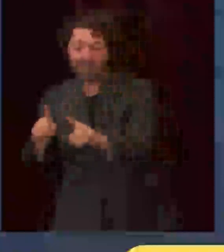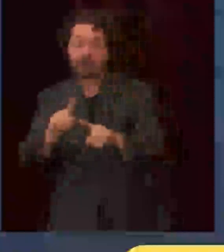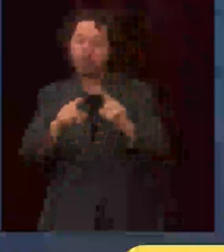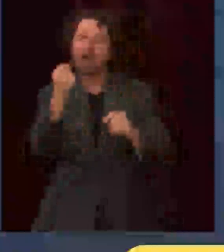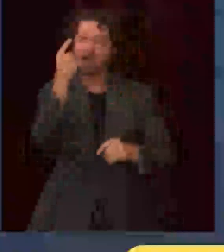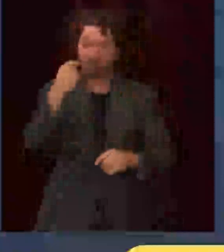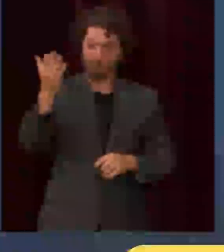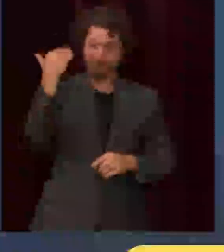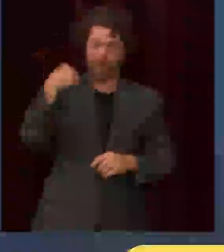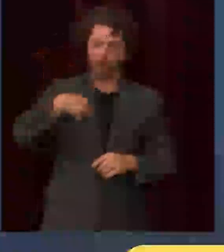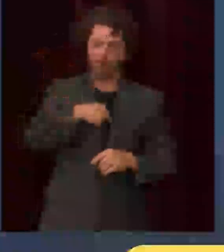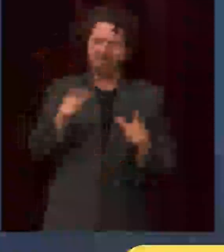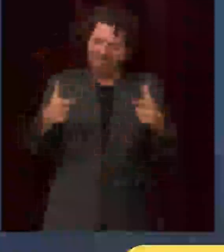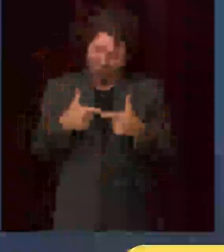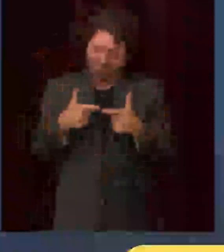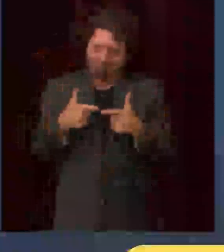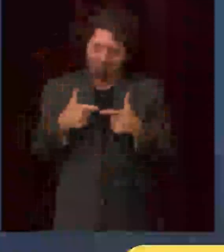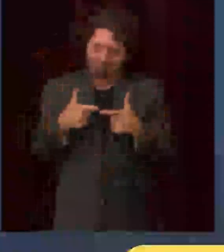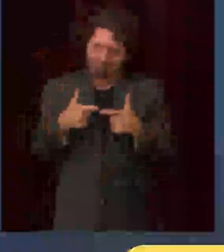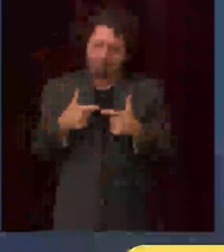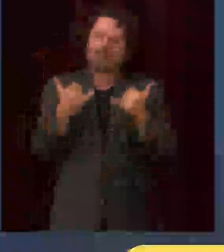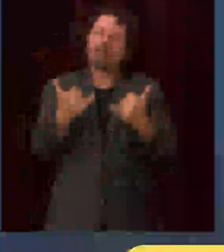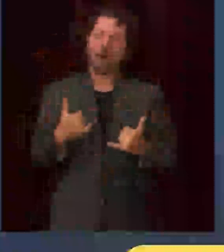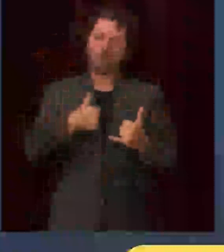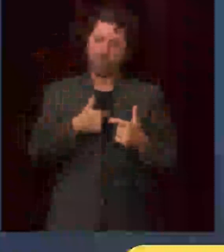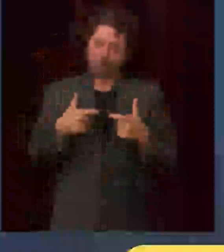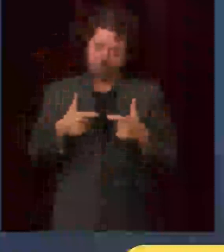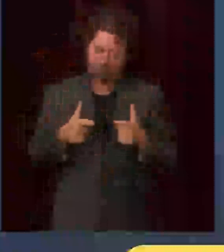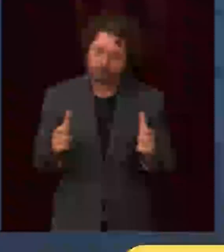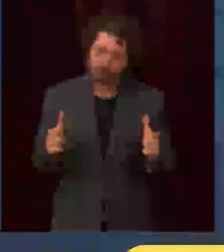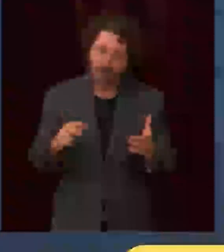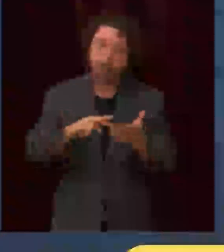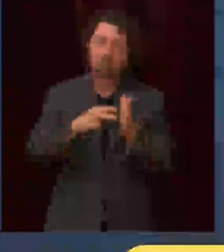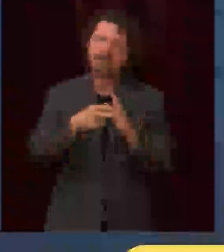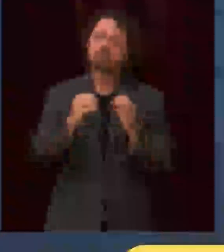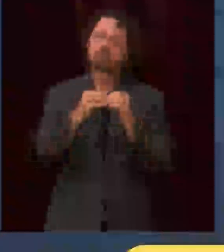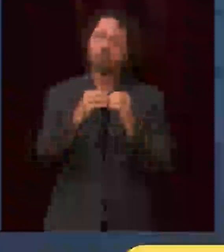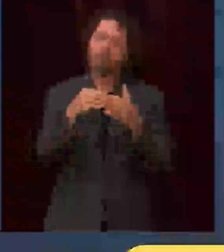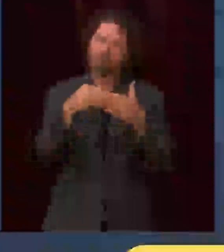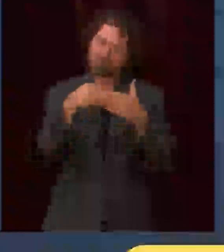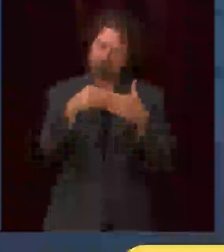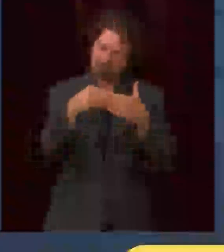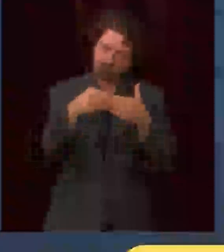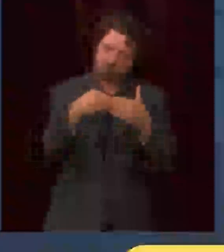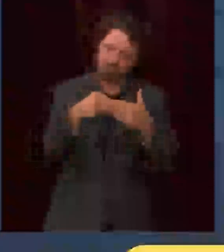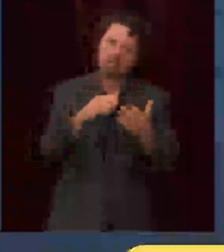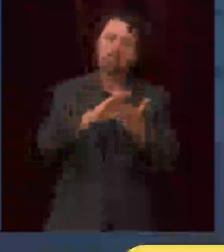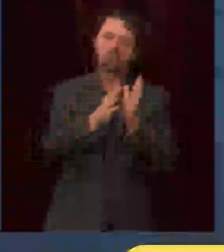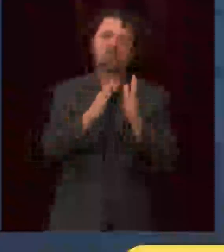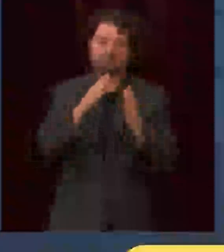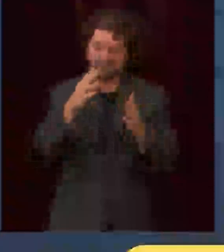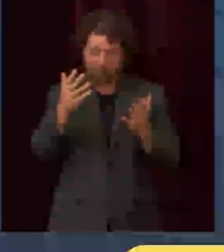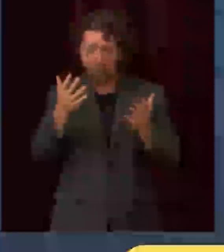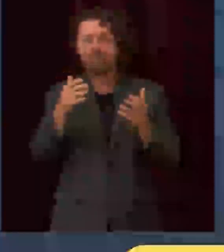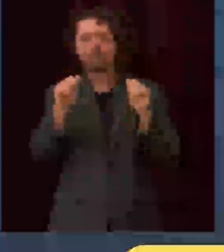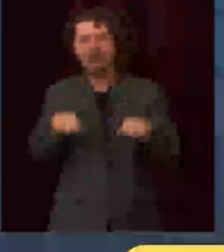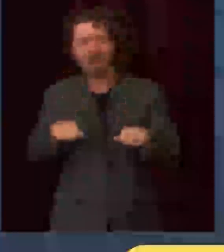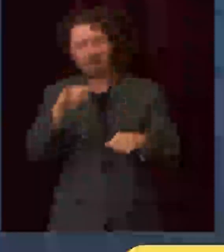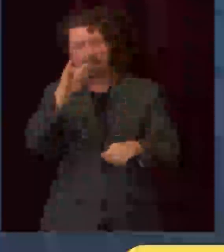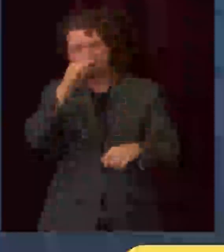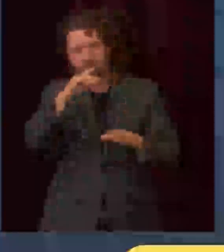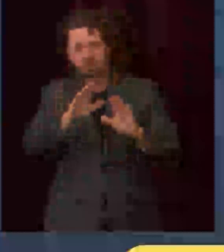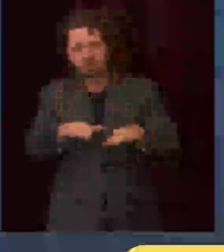by county as requests might come in by the State Department of Health. I do, the children thing is, look,